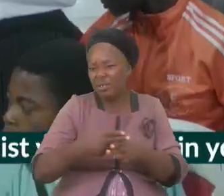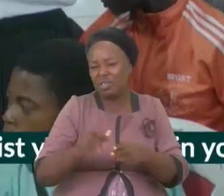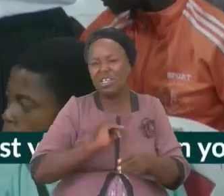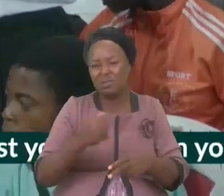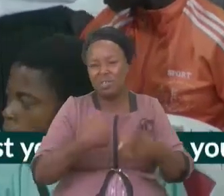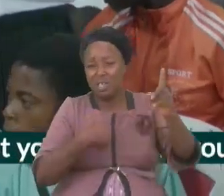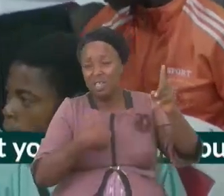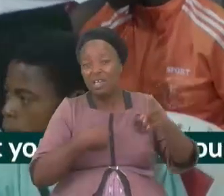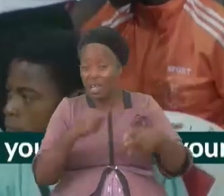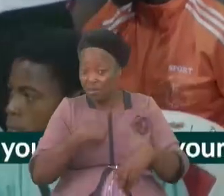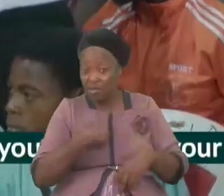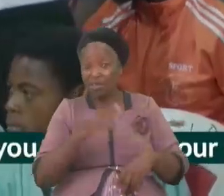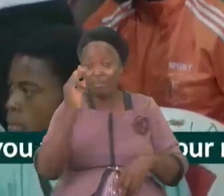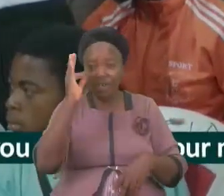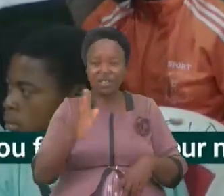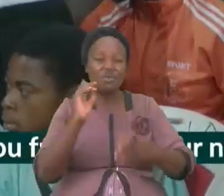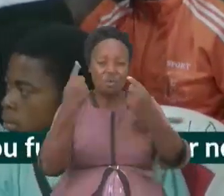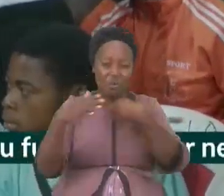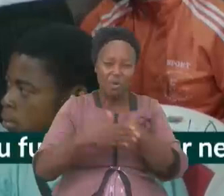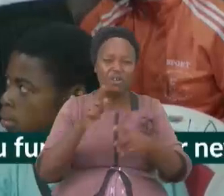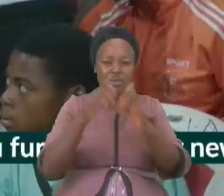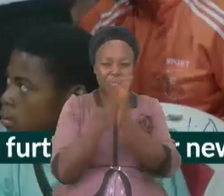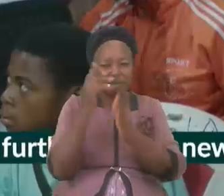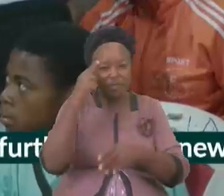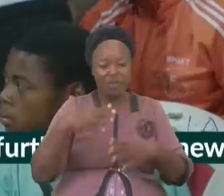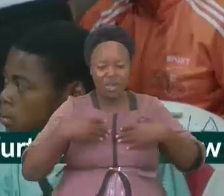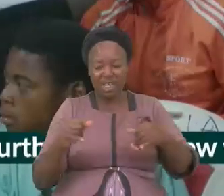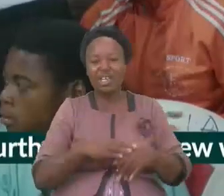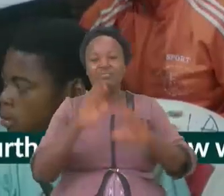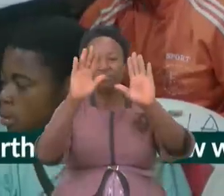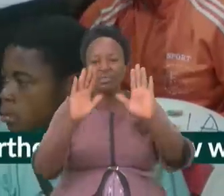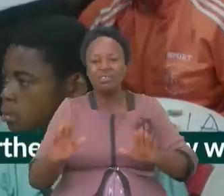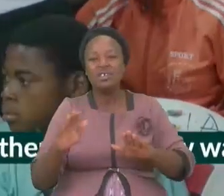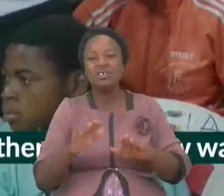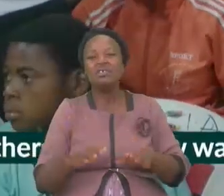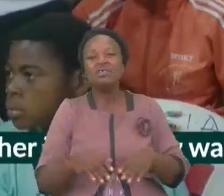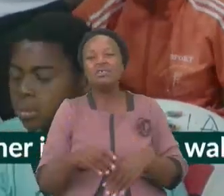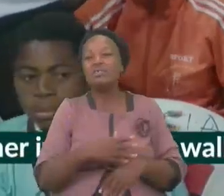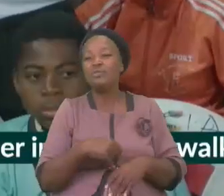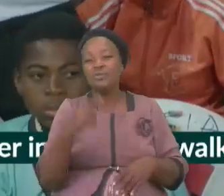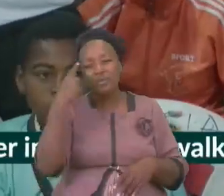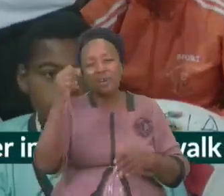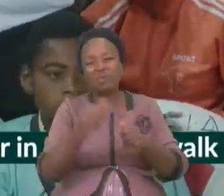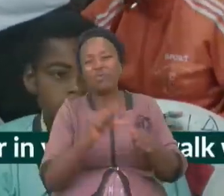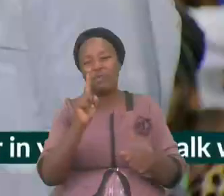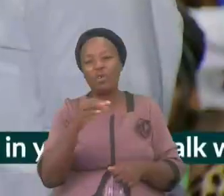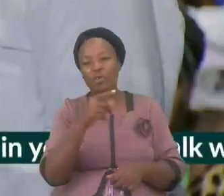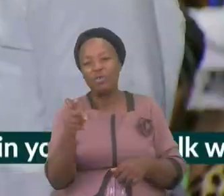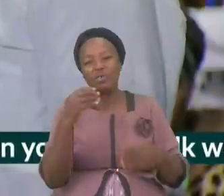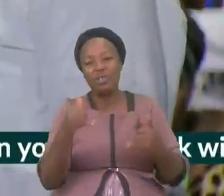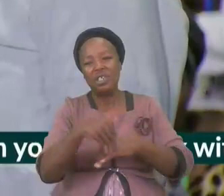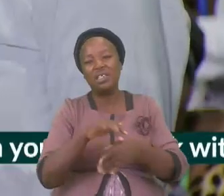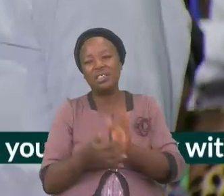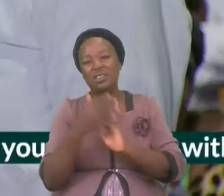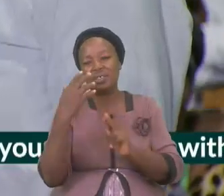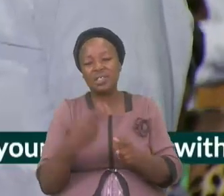miracles, signs, and wonders for every one of you tonight in Jesus' name. We call on our state pastor to lead us in